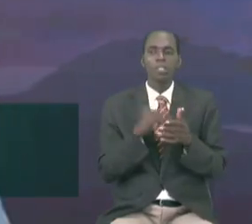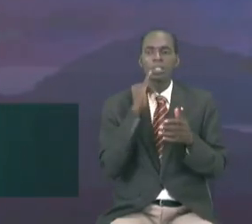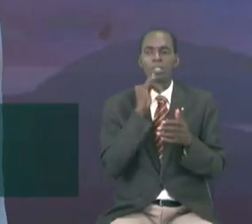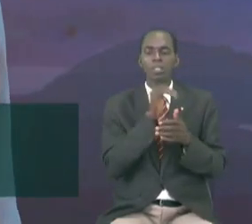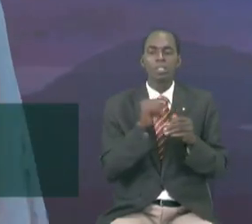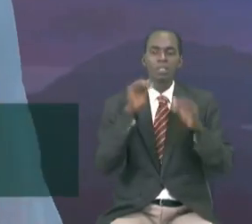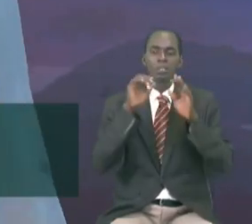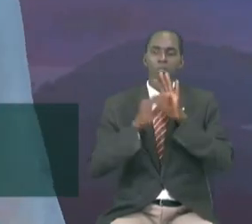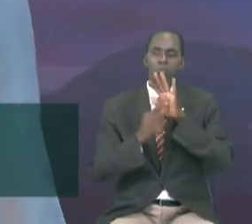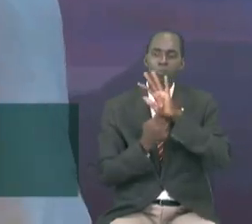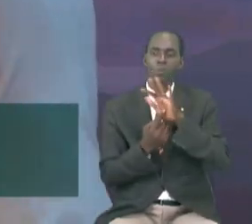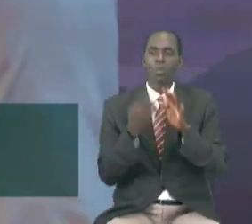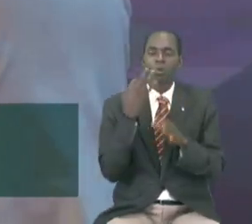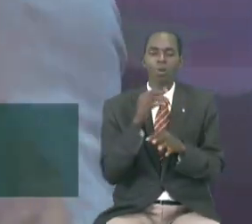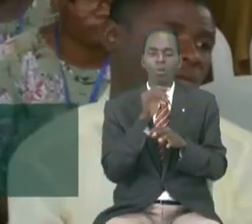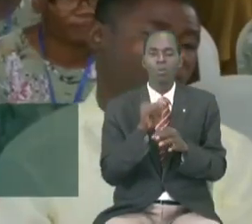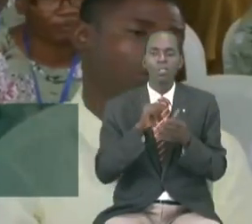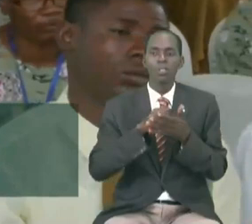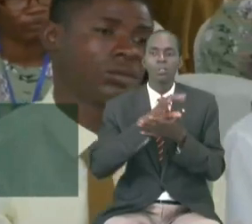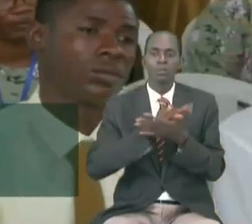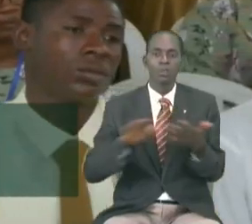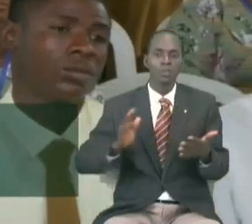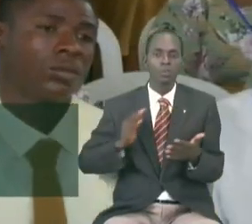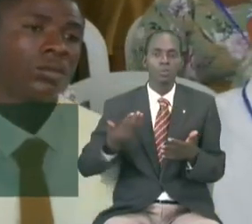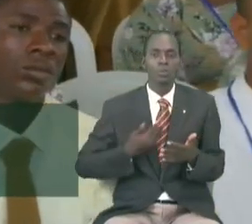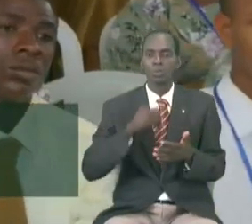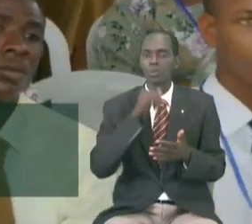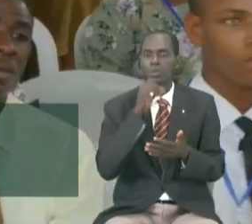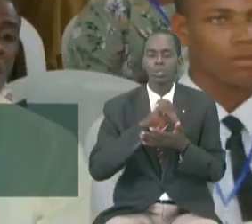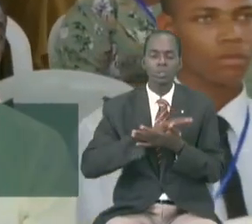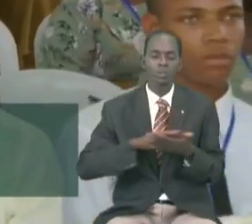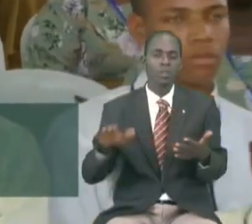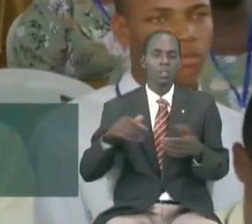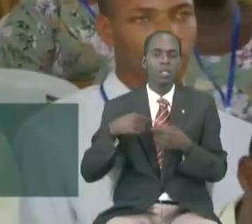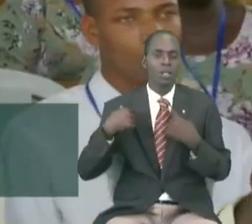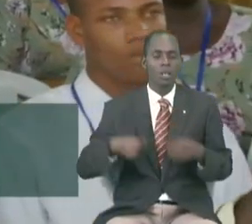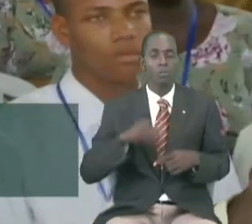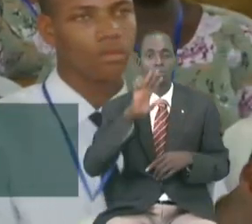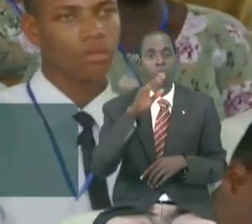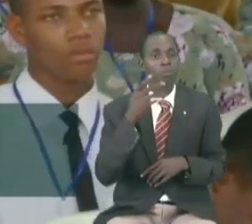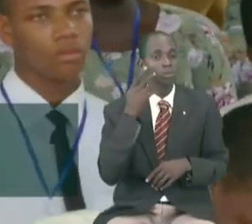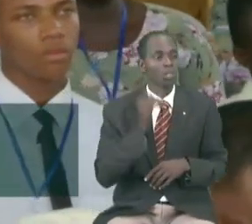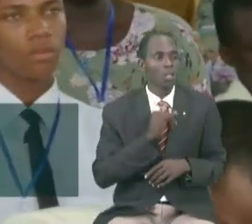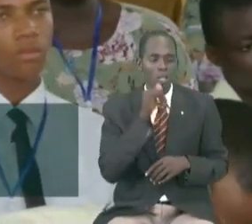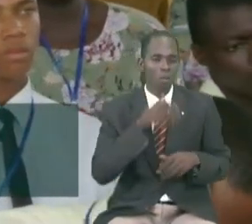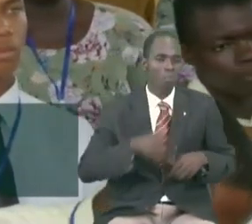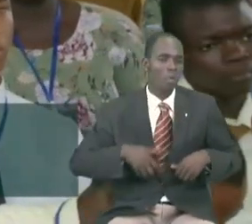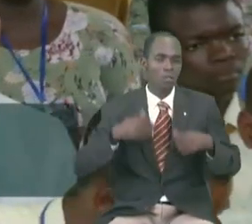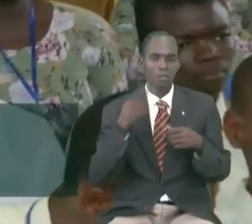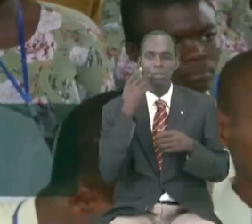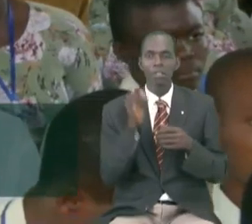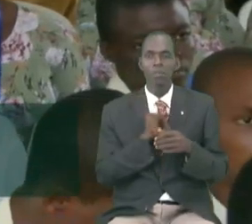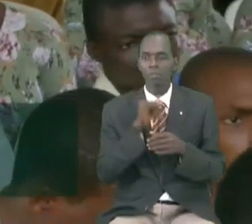angry, that one gets them angry, and it tells on their face, it tells on their nerves, it tells on their